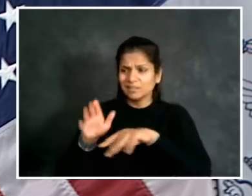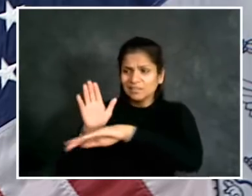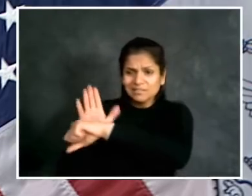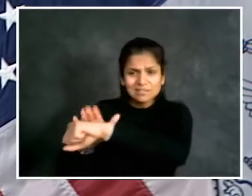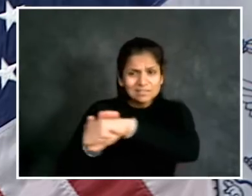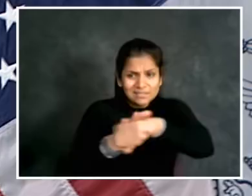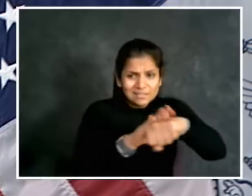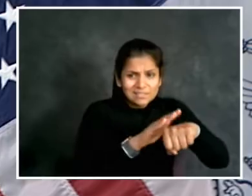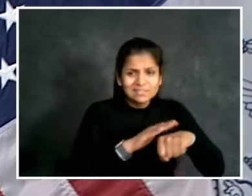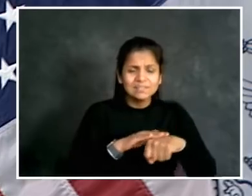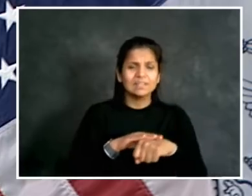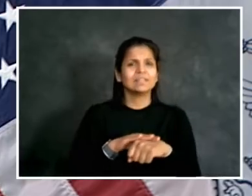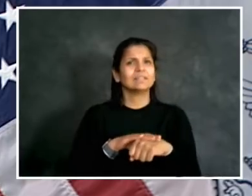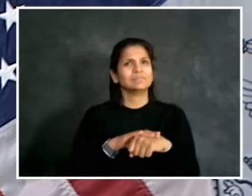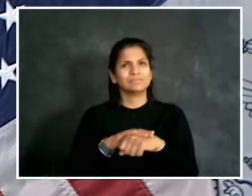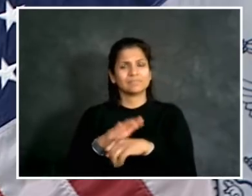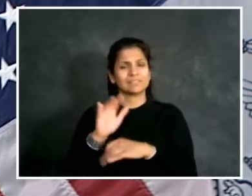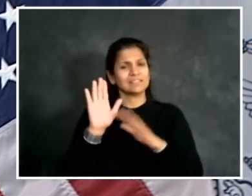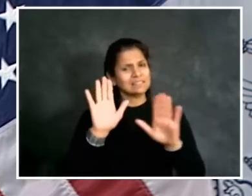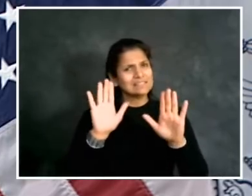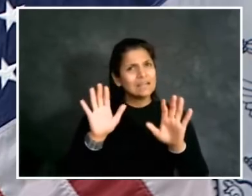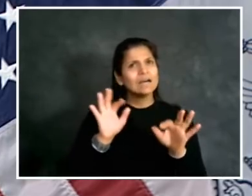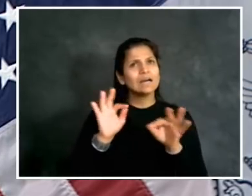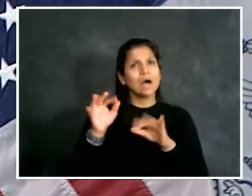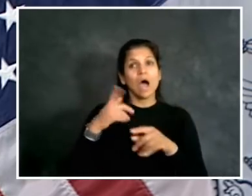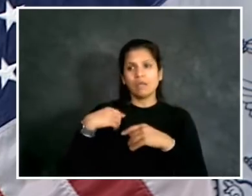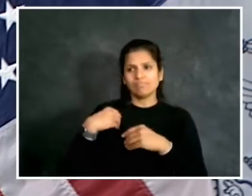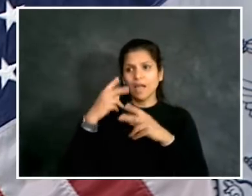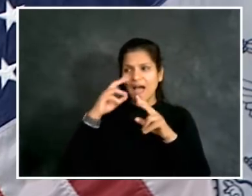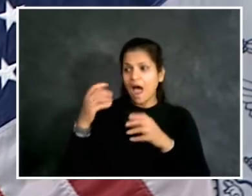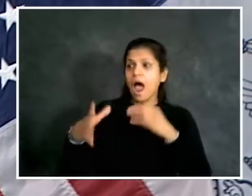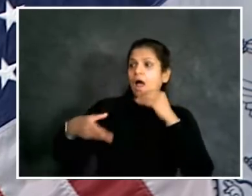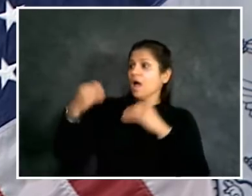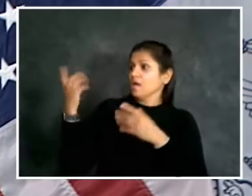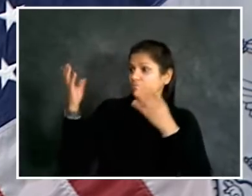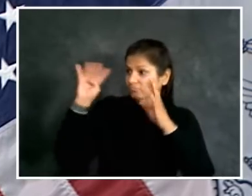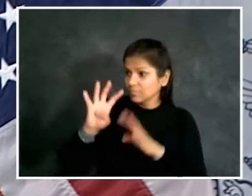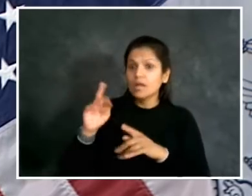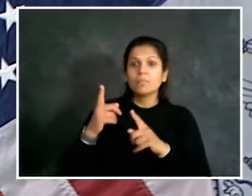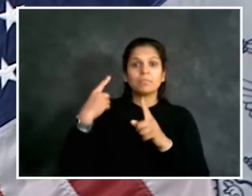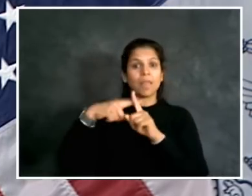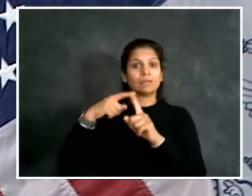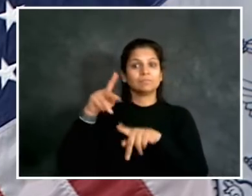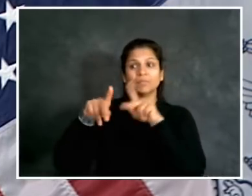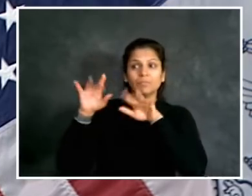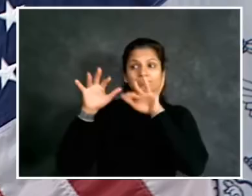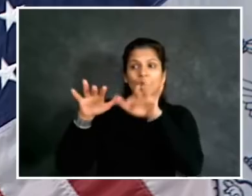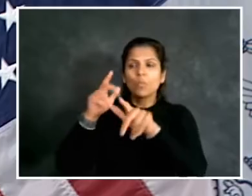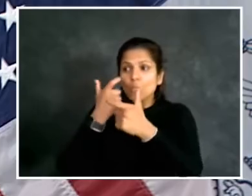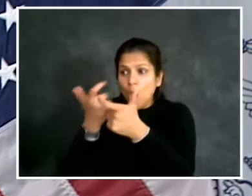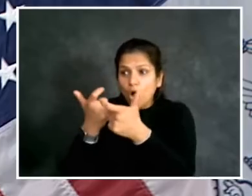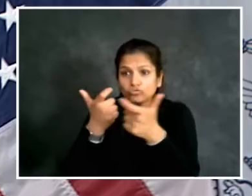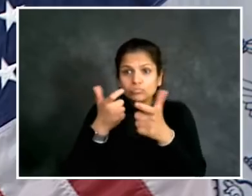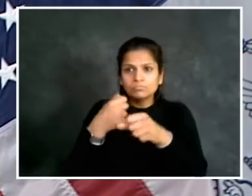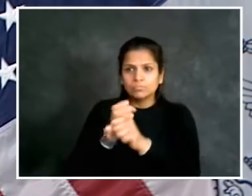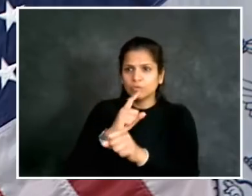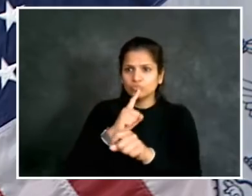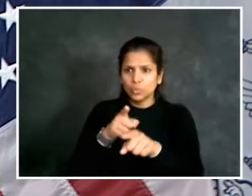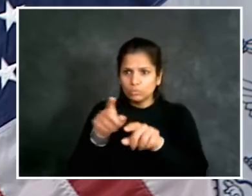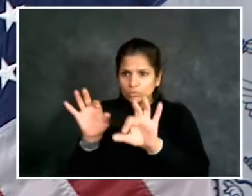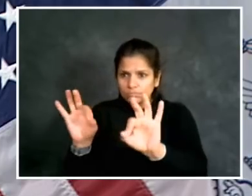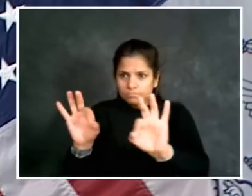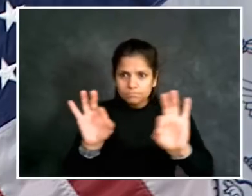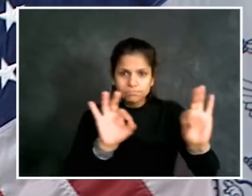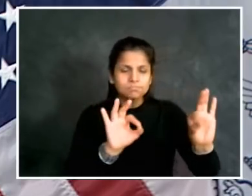it's time for people to be really clear. We have got to stick to social distancing if we want to get through this. Folks